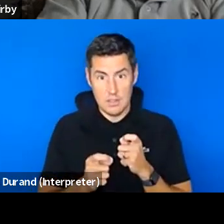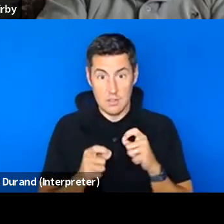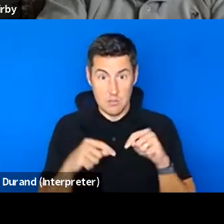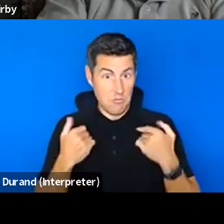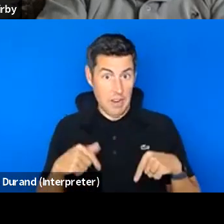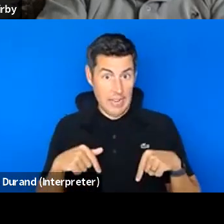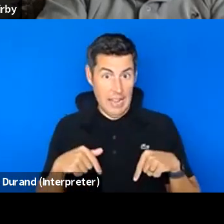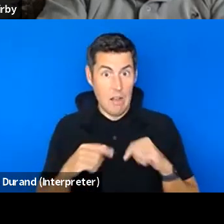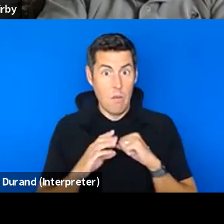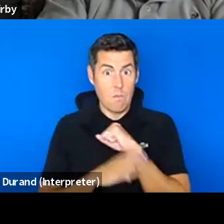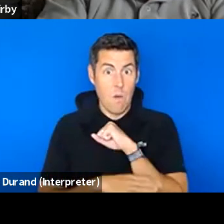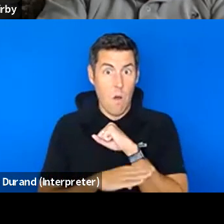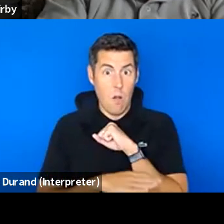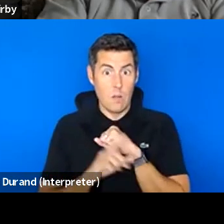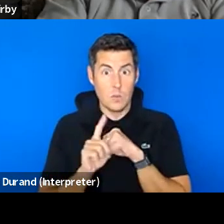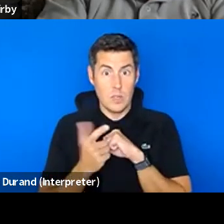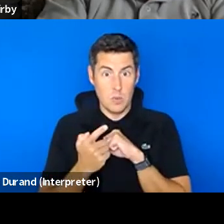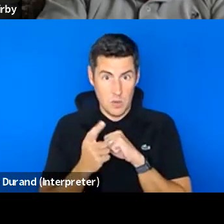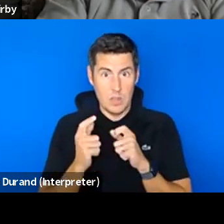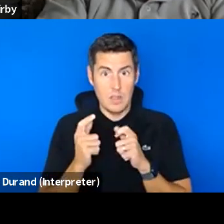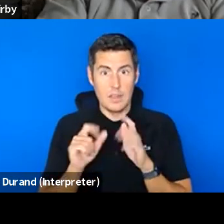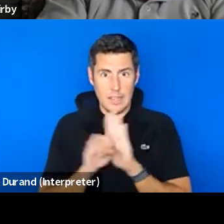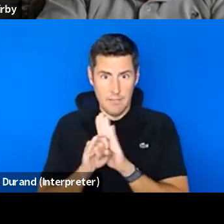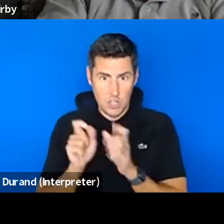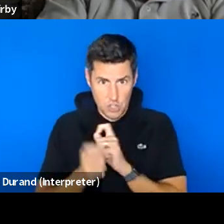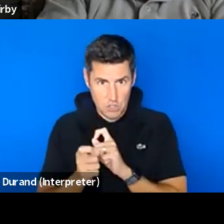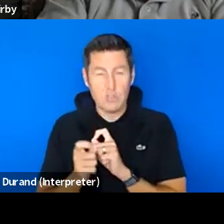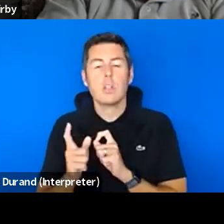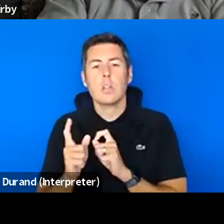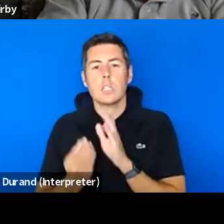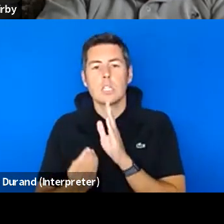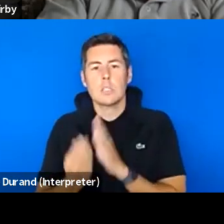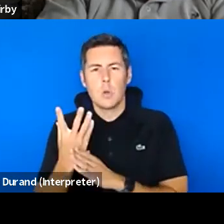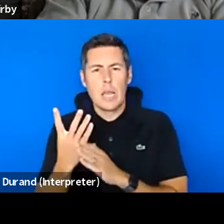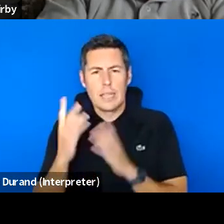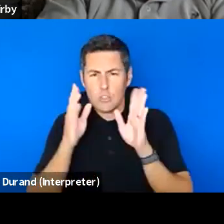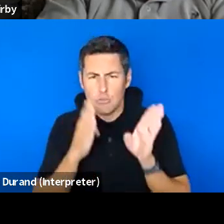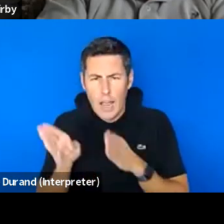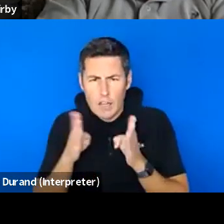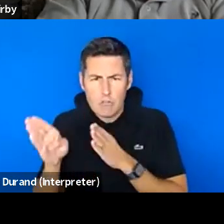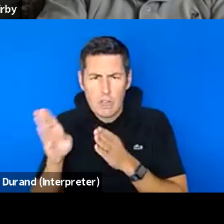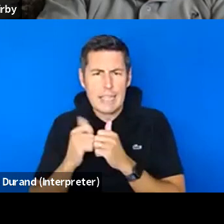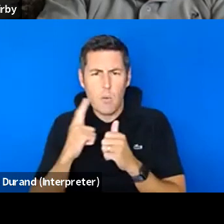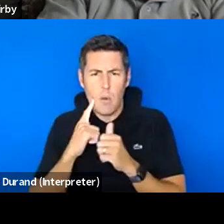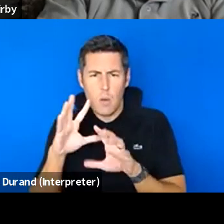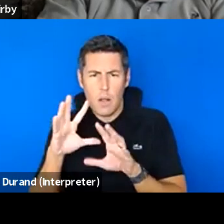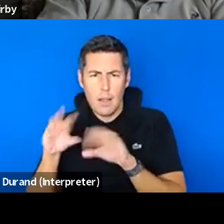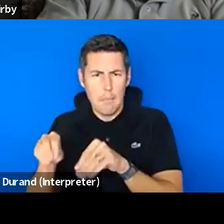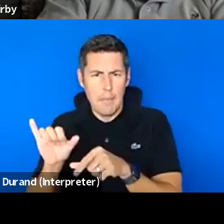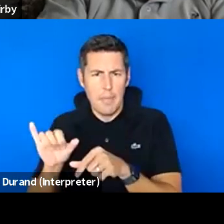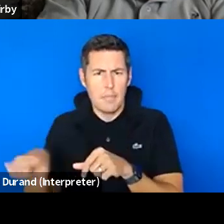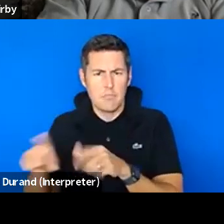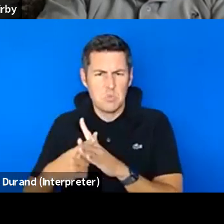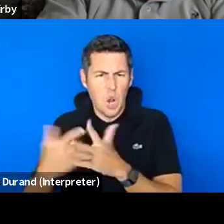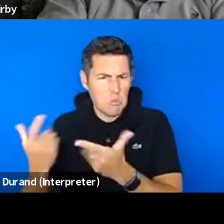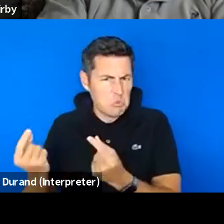you've identified your changes. In spring, you could start to like strategize how you're going to implement them. And then it'll be due, it's